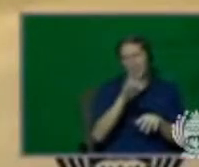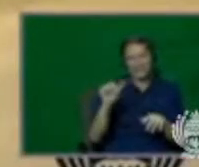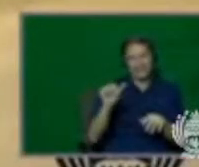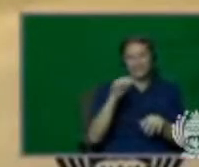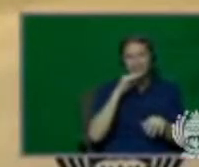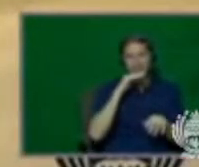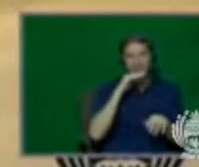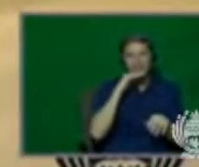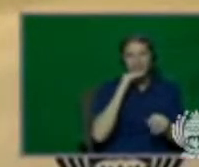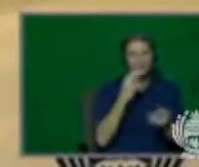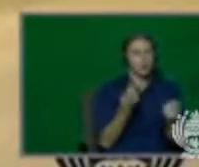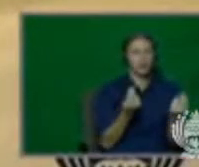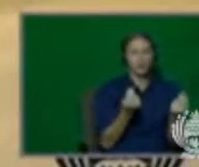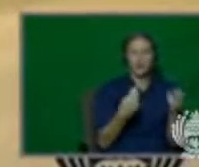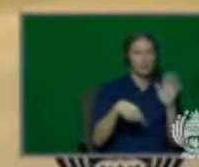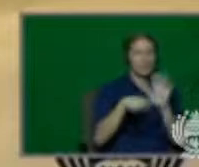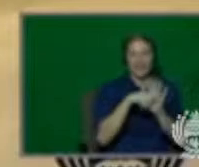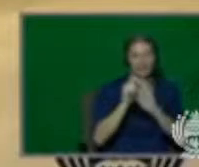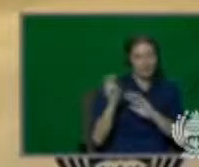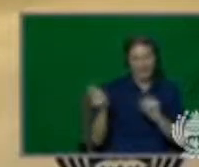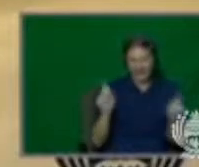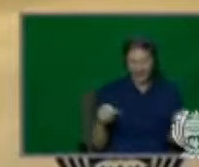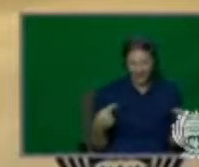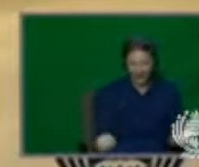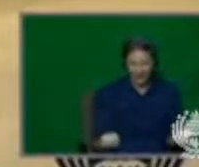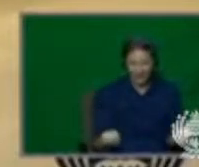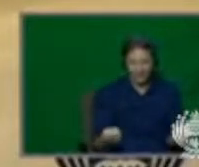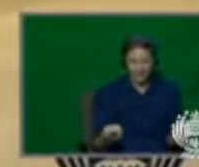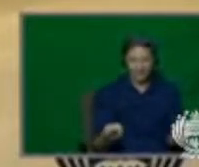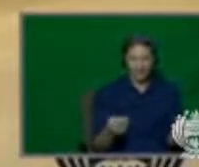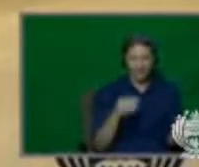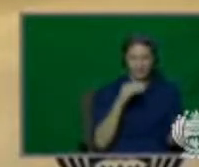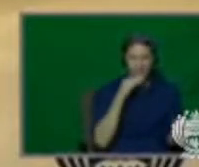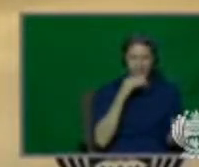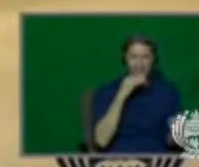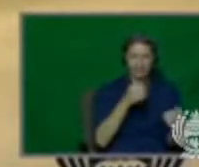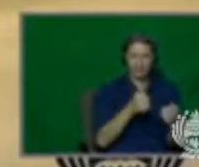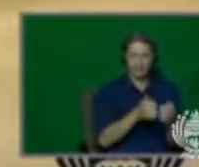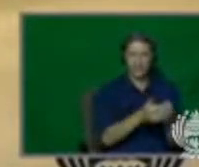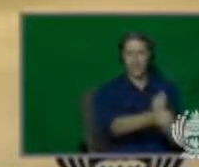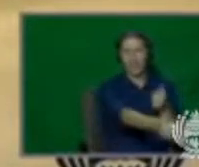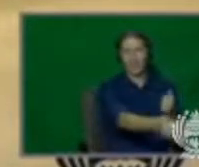for the new ones. So it can't be allowed to go on like that.